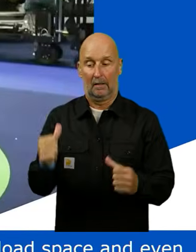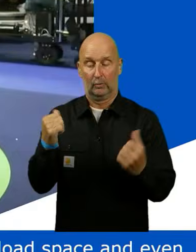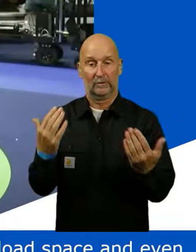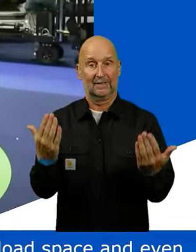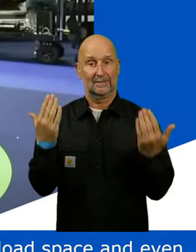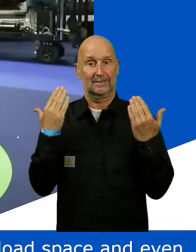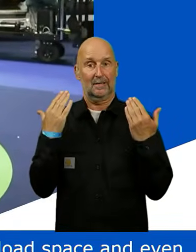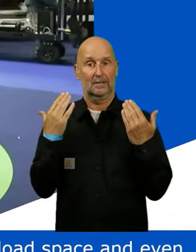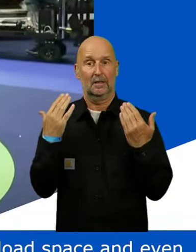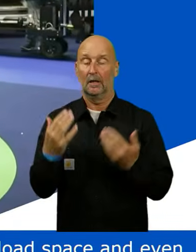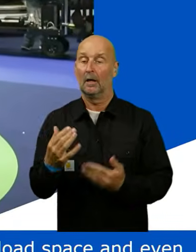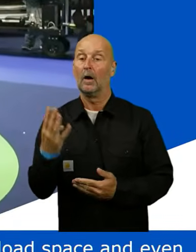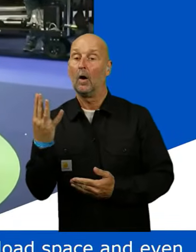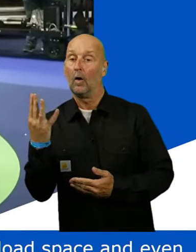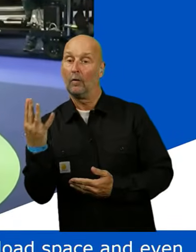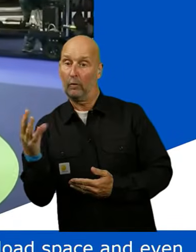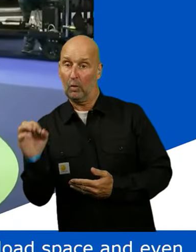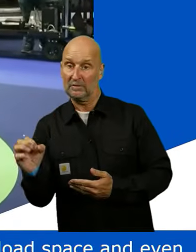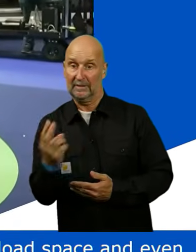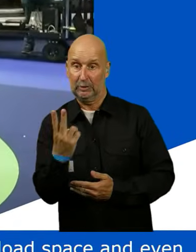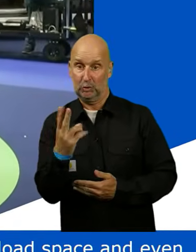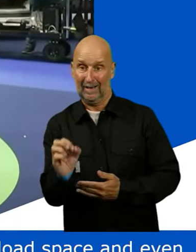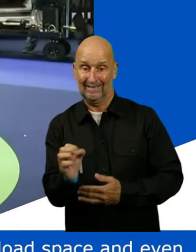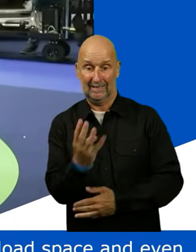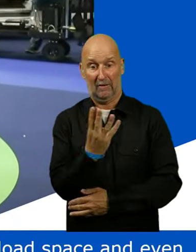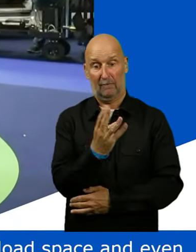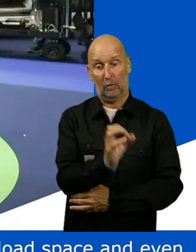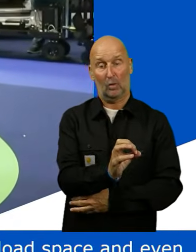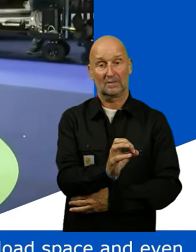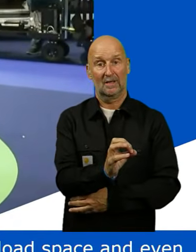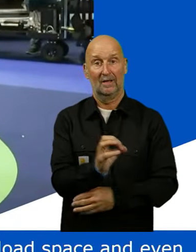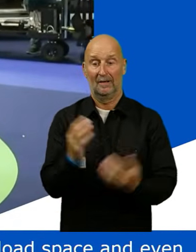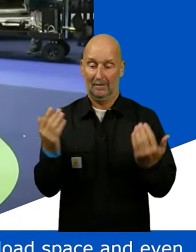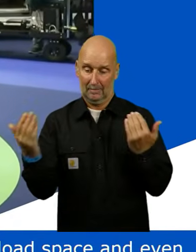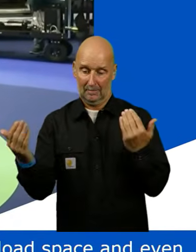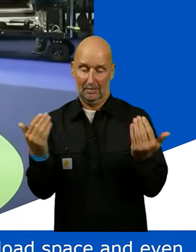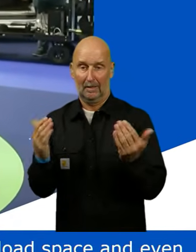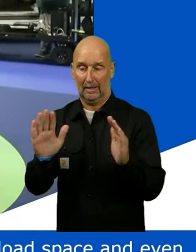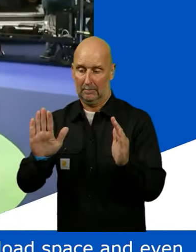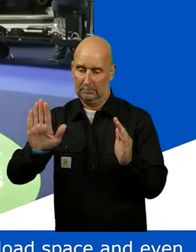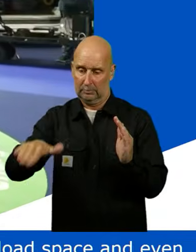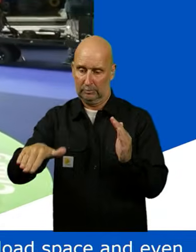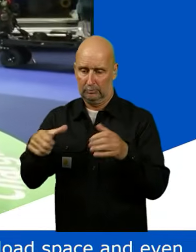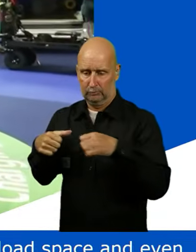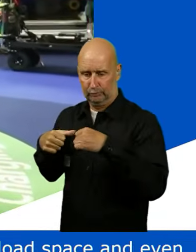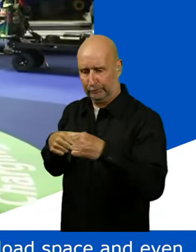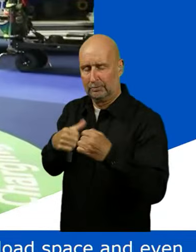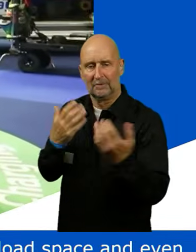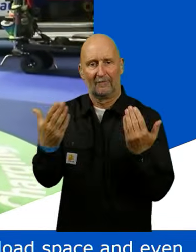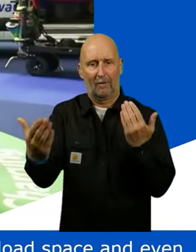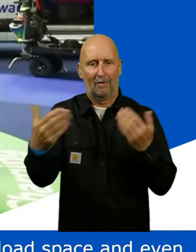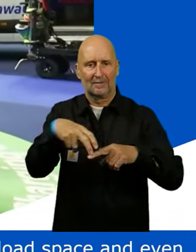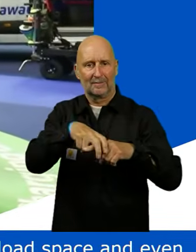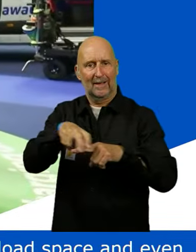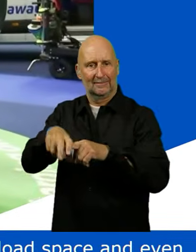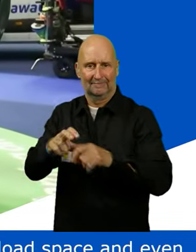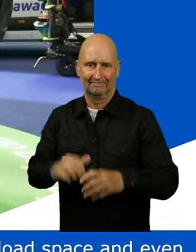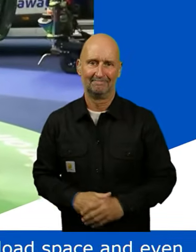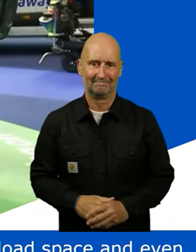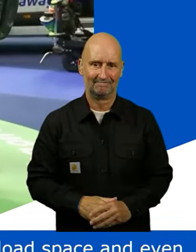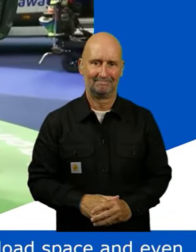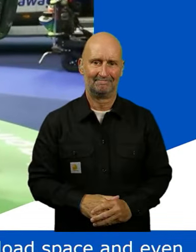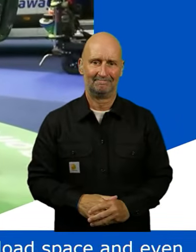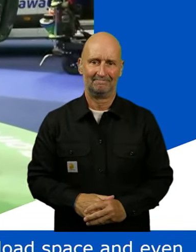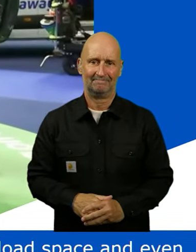got a 40-20-40 split, and that means you can juggle luggage space and rear passenger room to your heart's content.